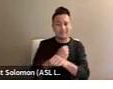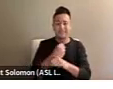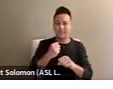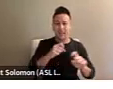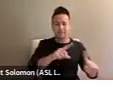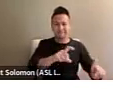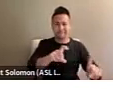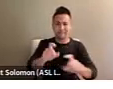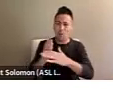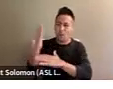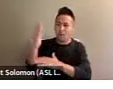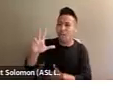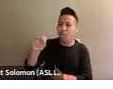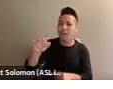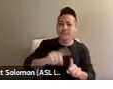state of Florida.